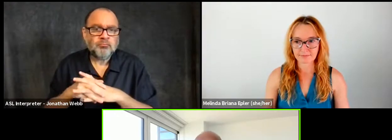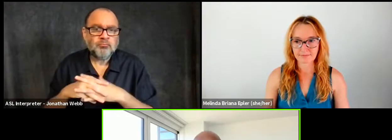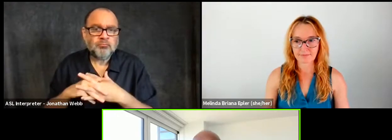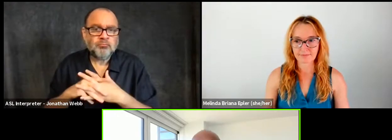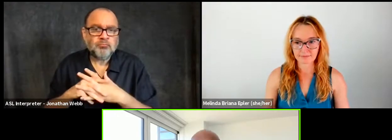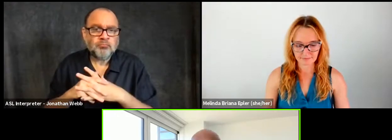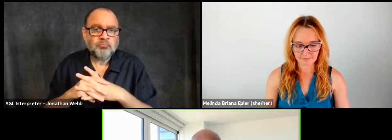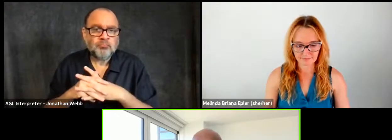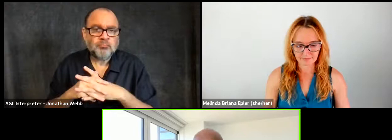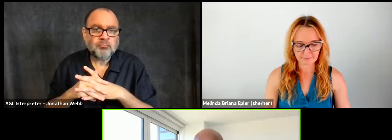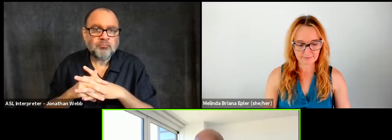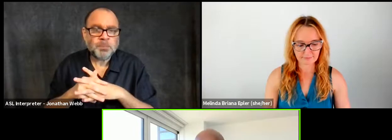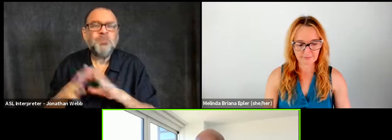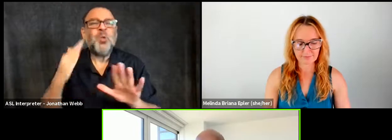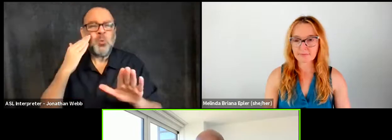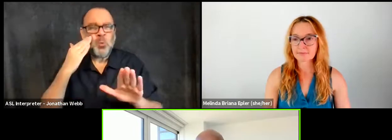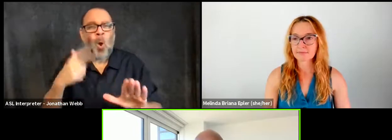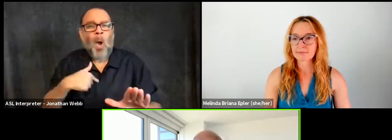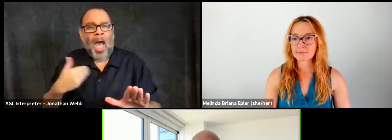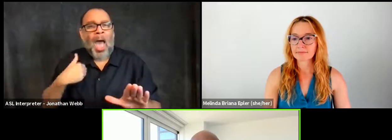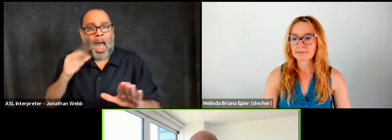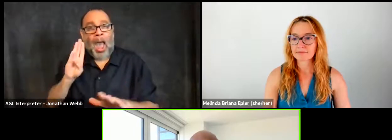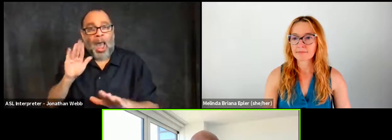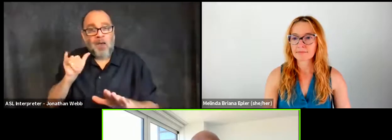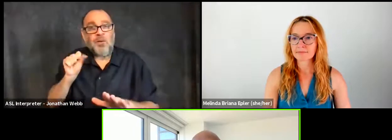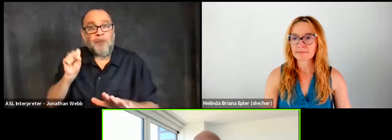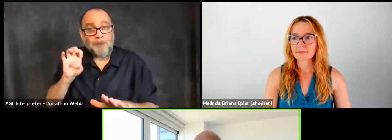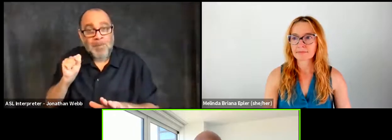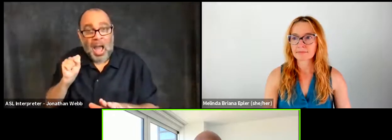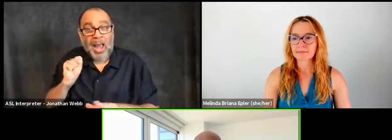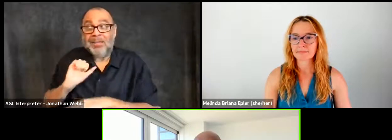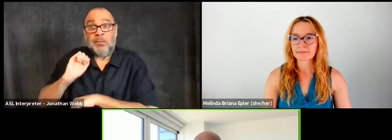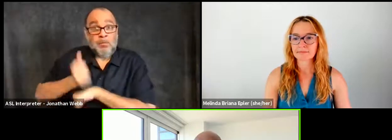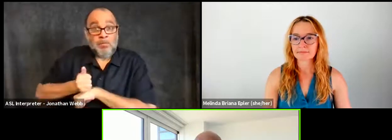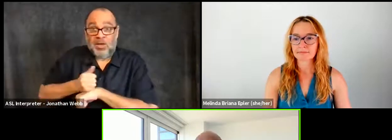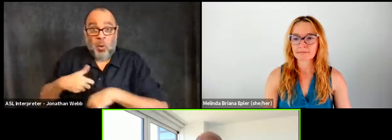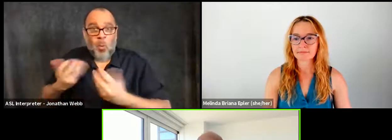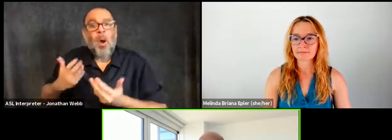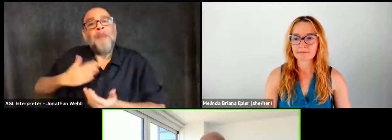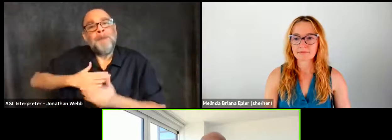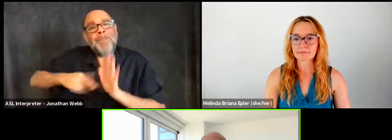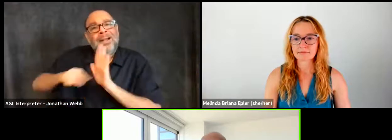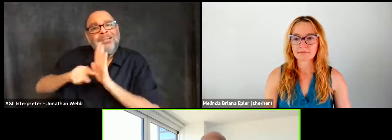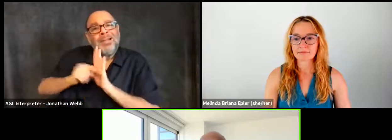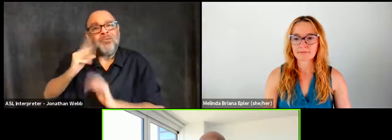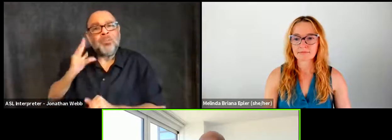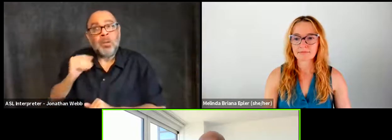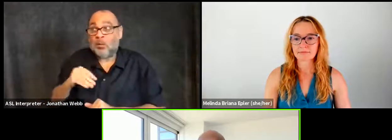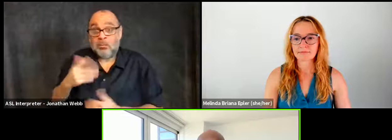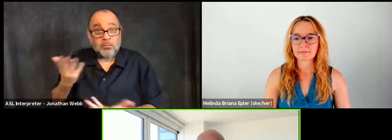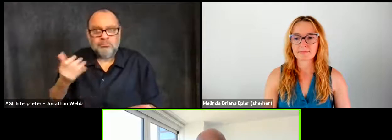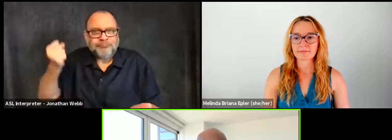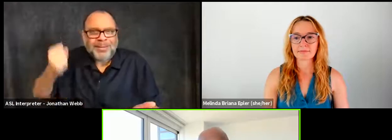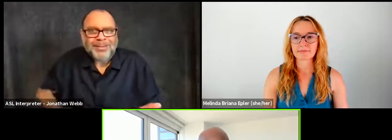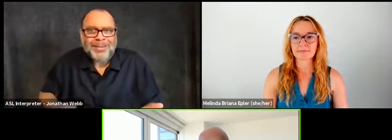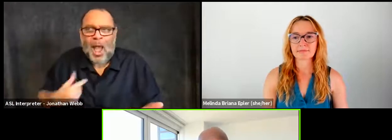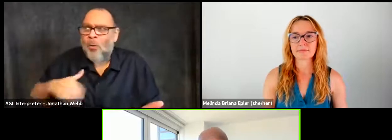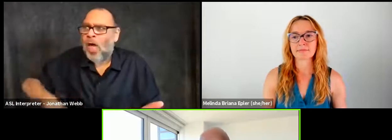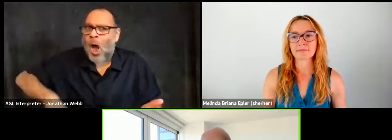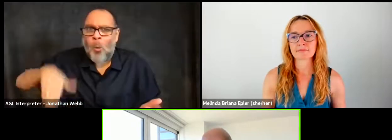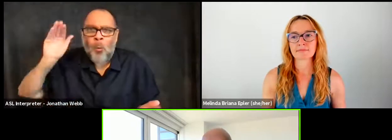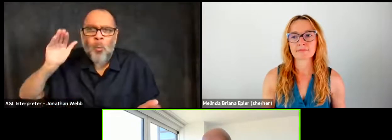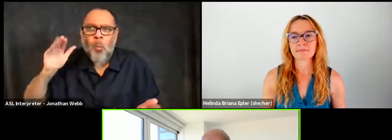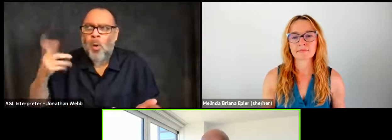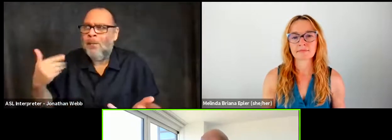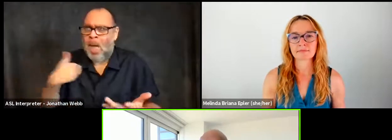with my own negative experience. Like, I grew up in the South. I had a lot of negative experience. I want to have negative experience. I want to have grace. I want to